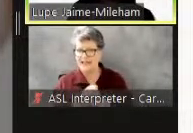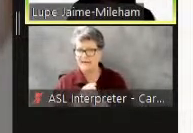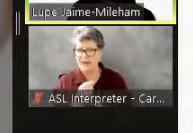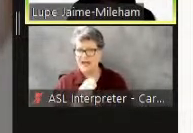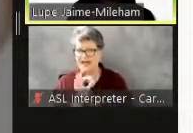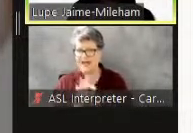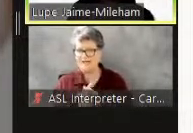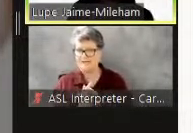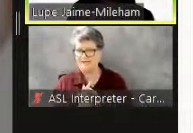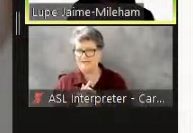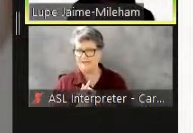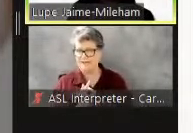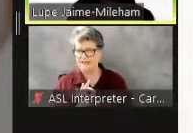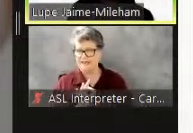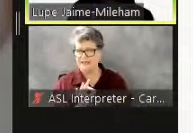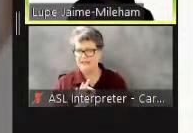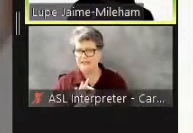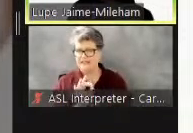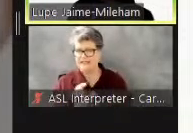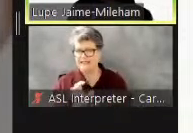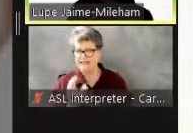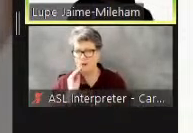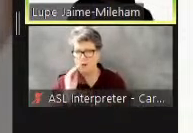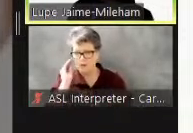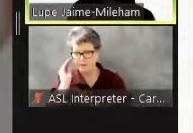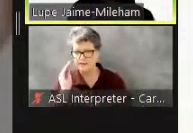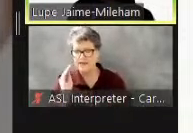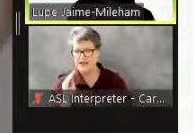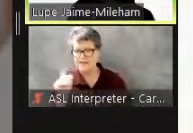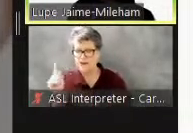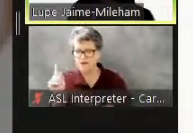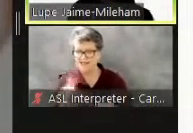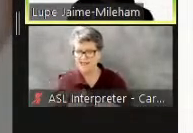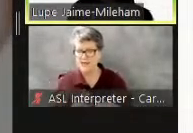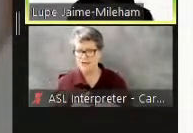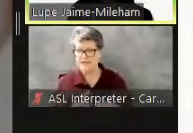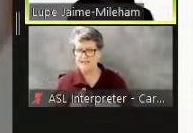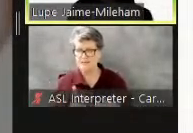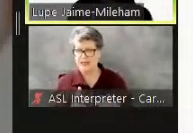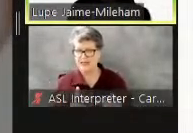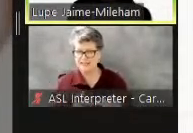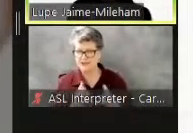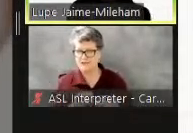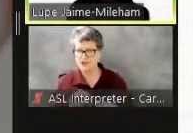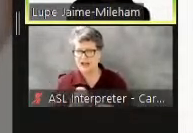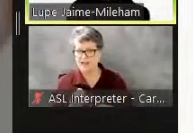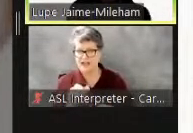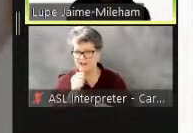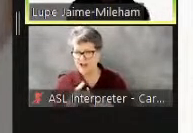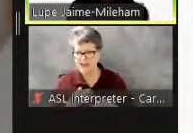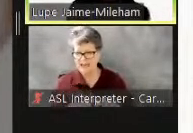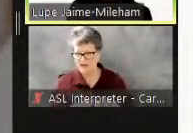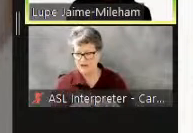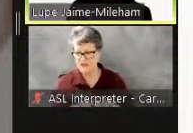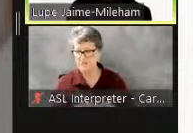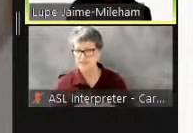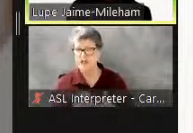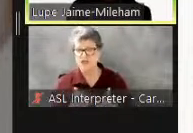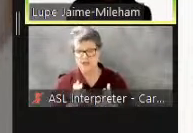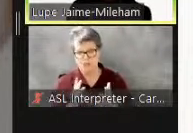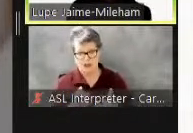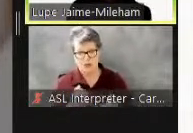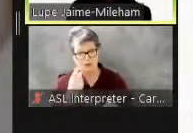will actually continue to decrease spots for childcare and not increases. So I want to acknowledge